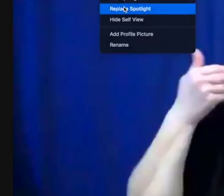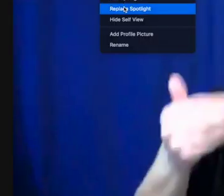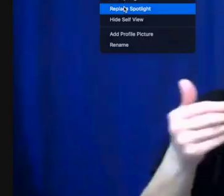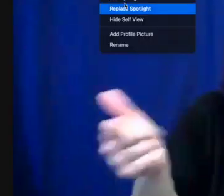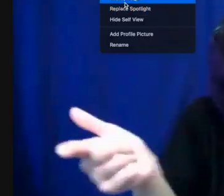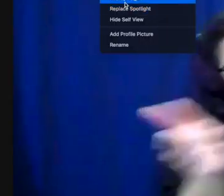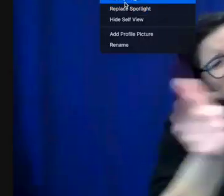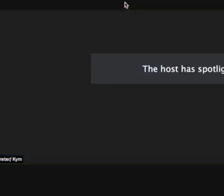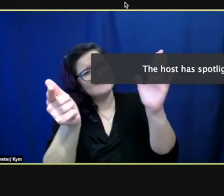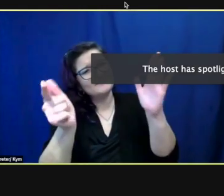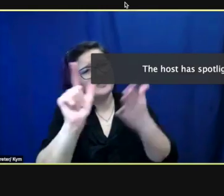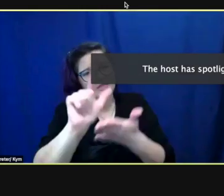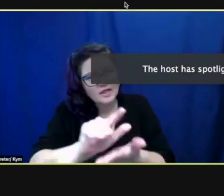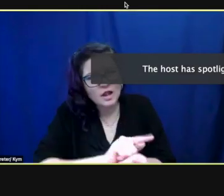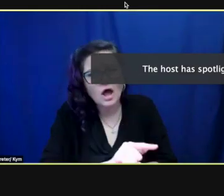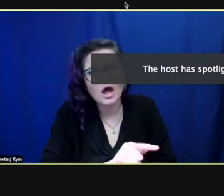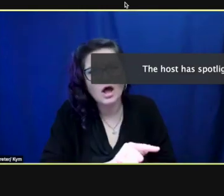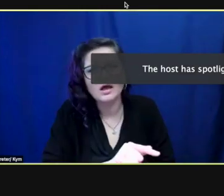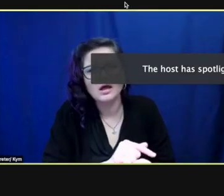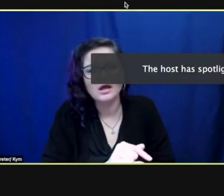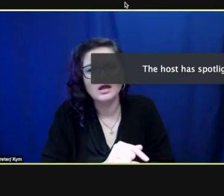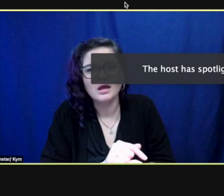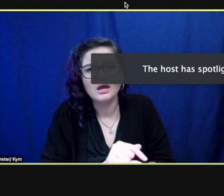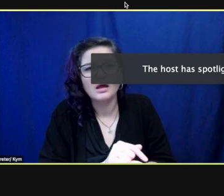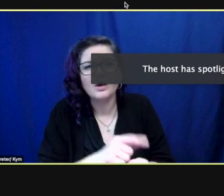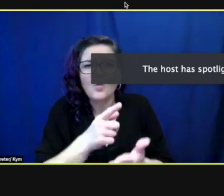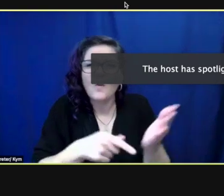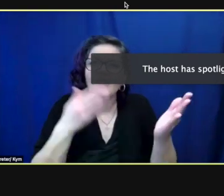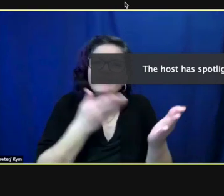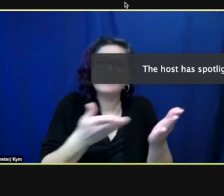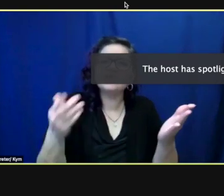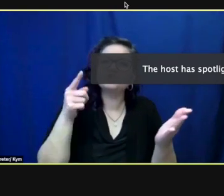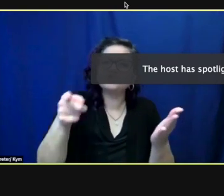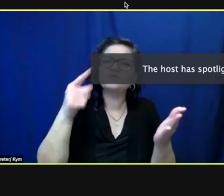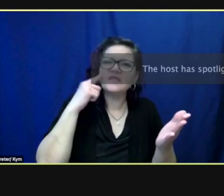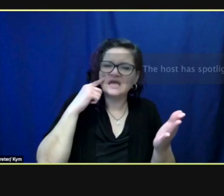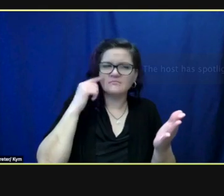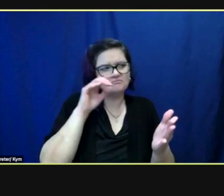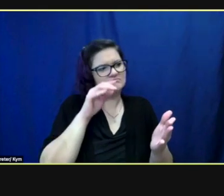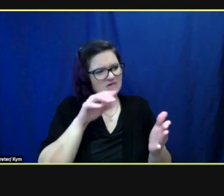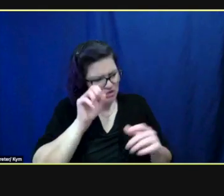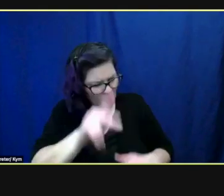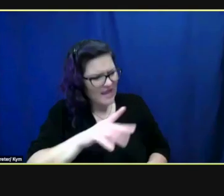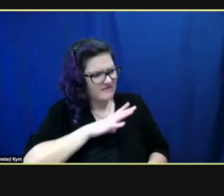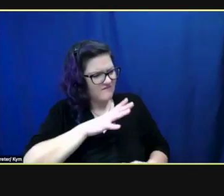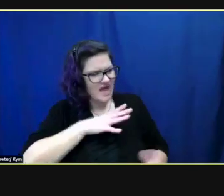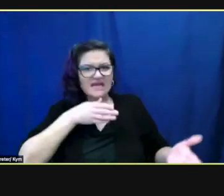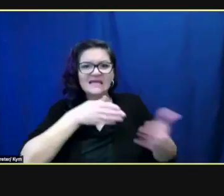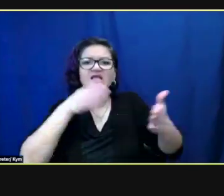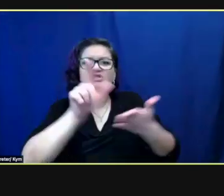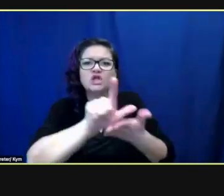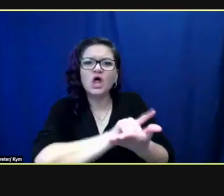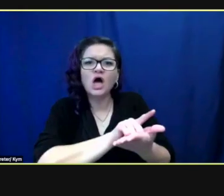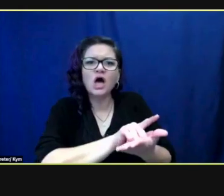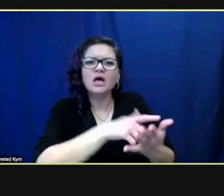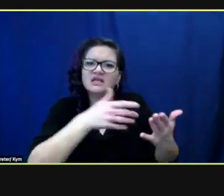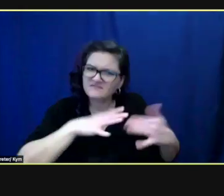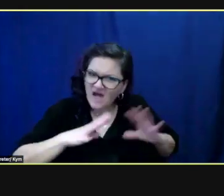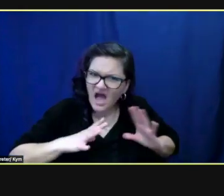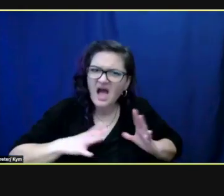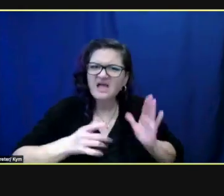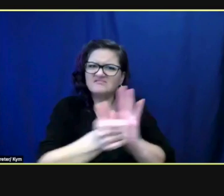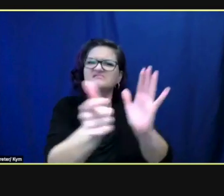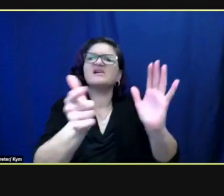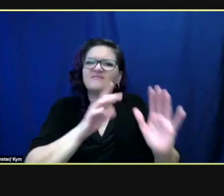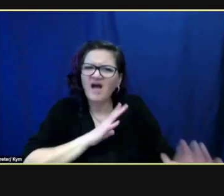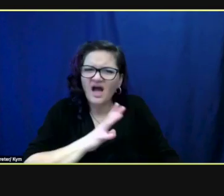things do you think are appropriate to break the law for? Have you thought about that? I mean, so like for Donna, right, she was